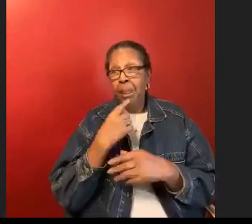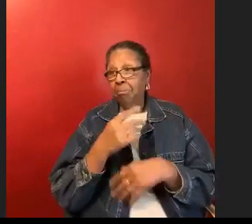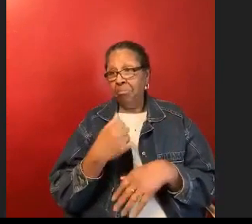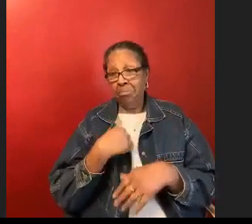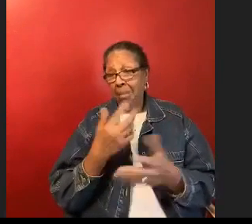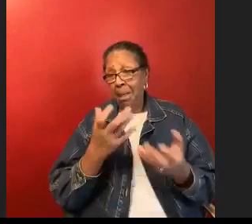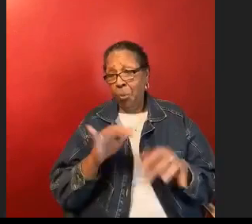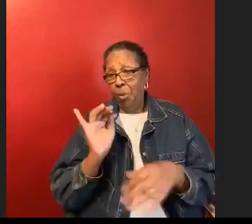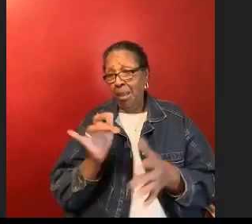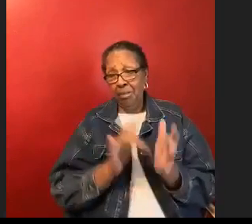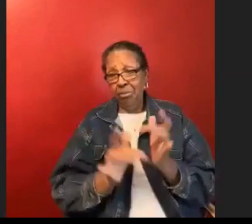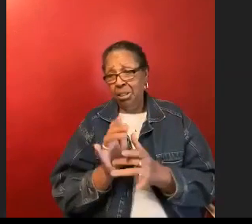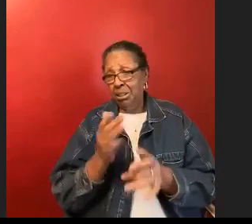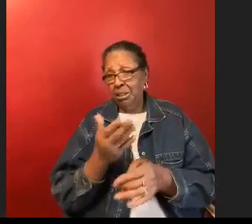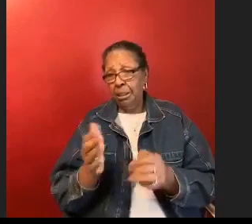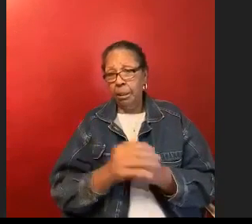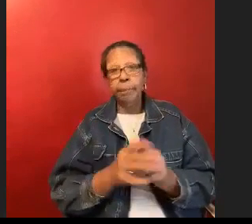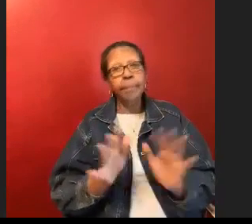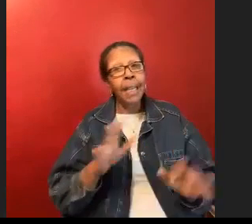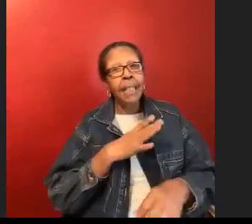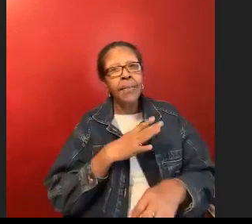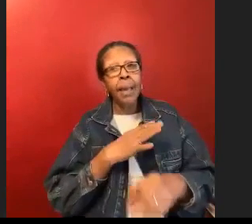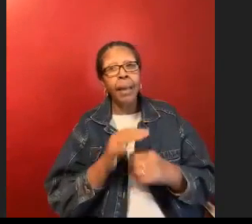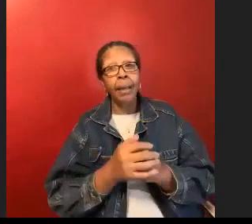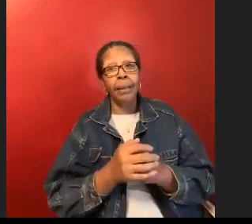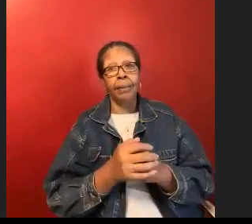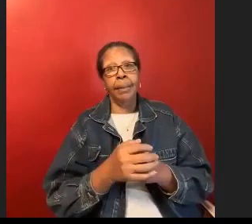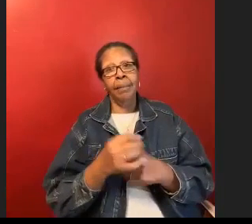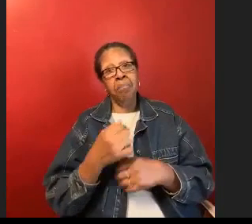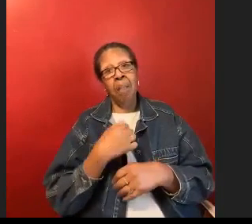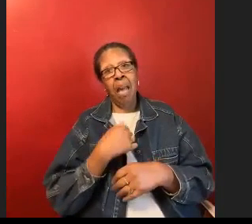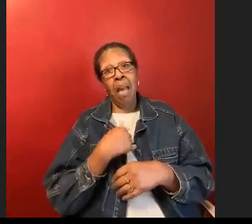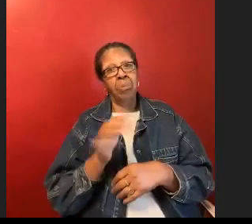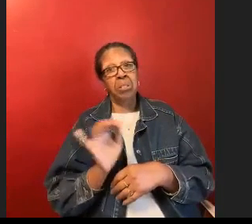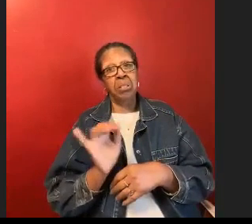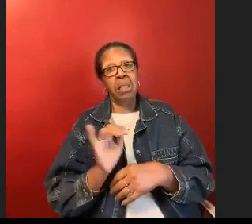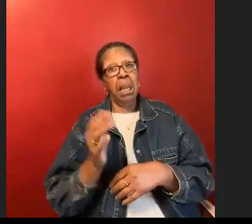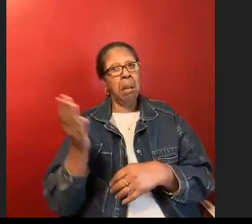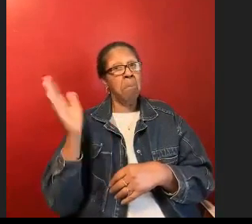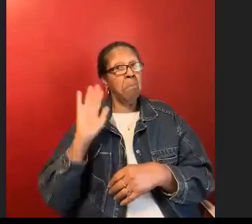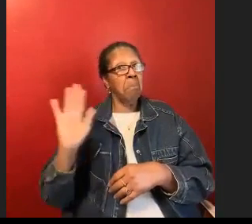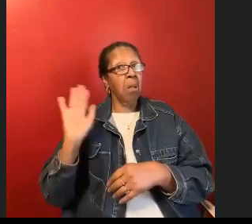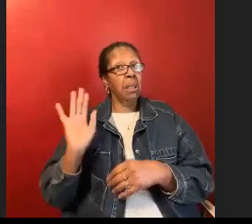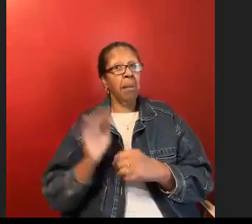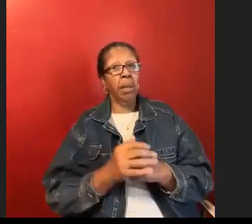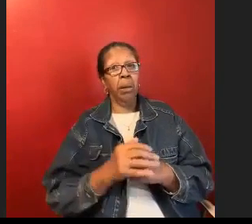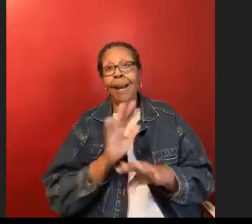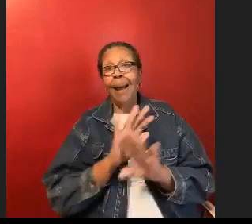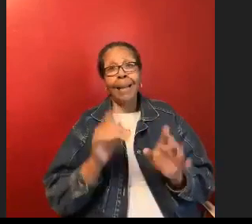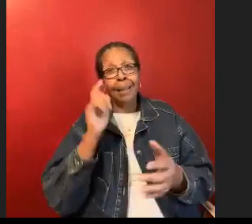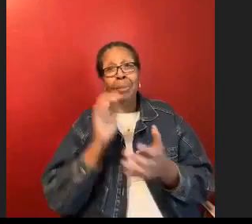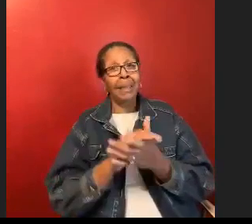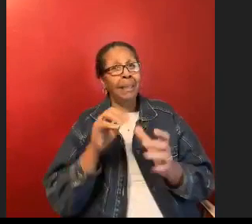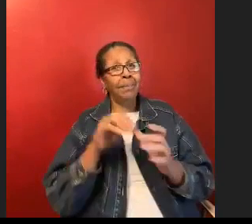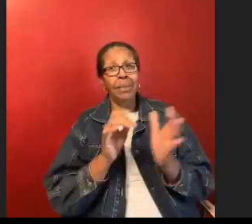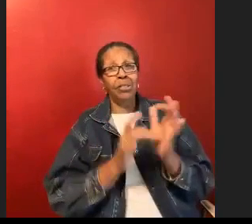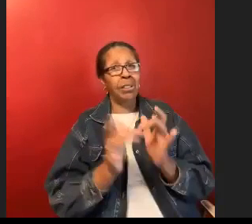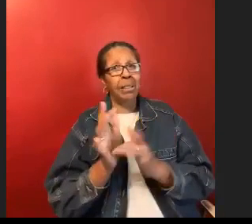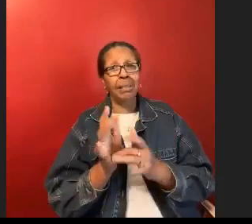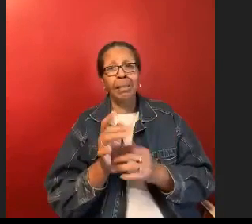that's fine, because I used to be one of those people. I didn't believe in that Jesus stuff. Because I saw too many people that were